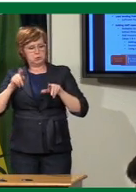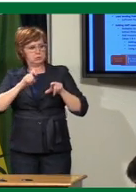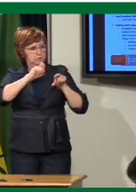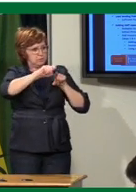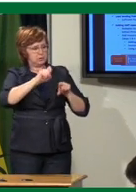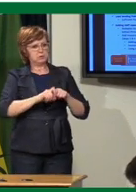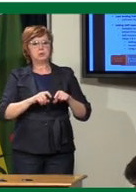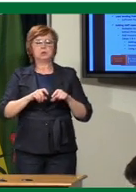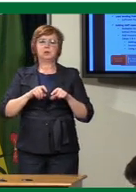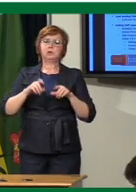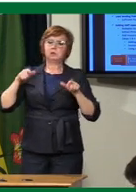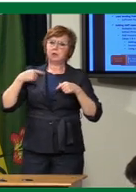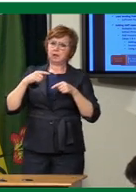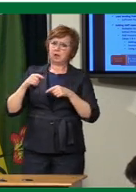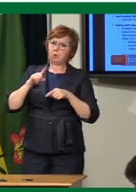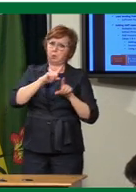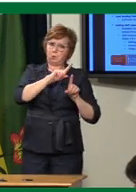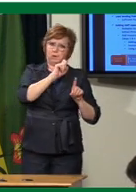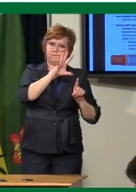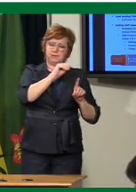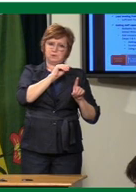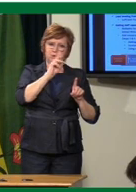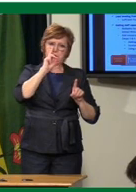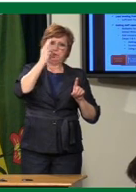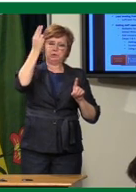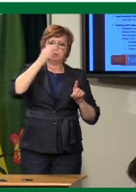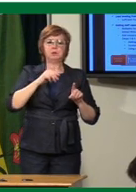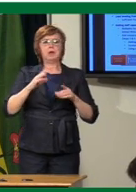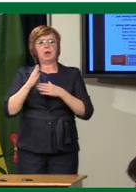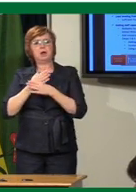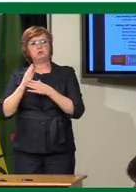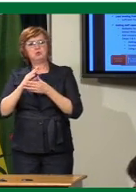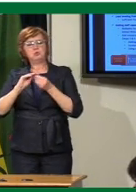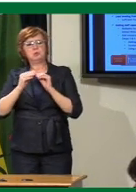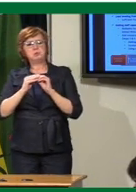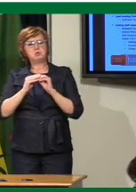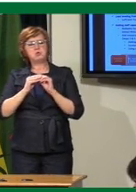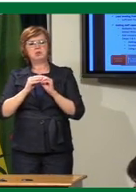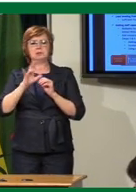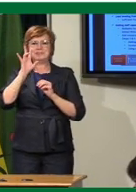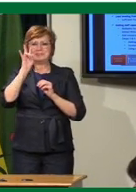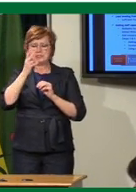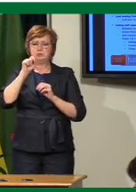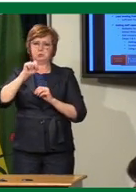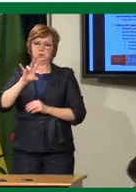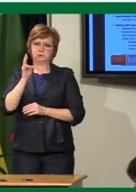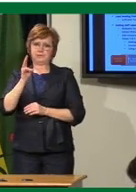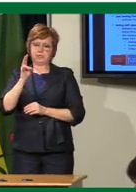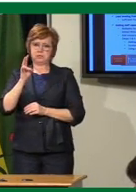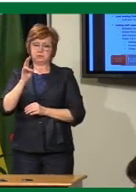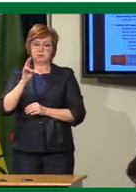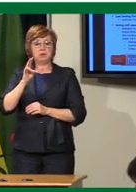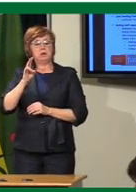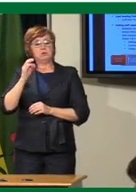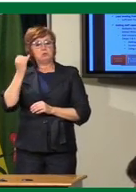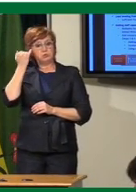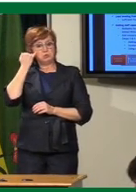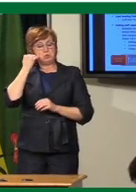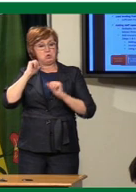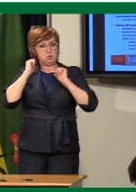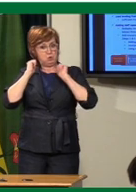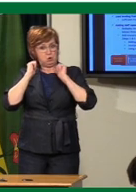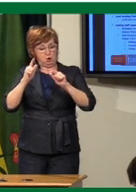7.7. If we continue to average 200 cases per day, that average will result in just over 32,000 hours